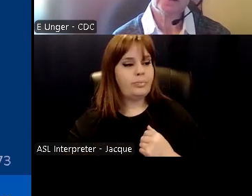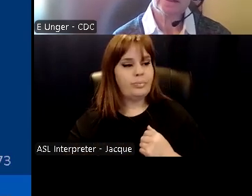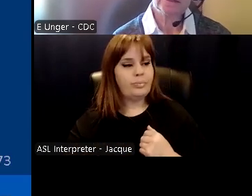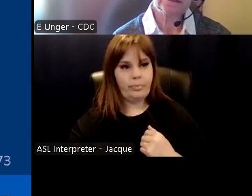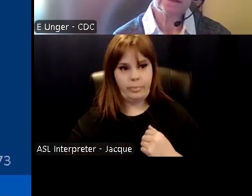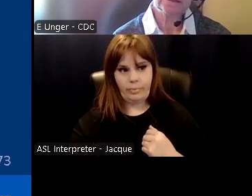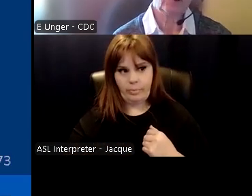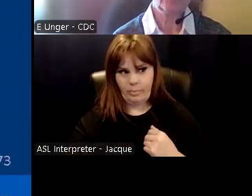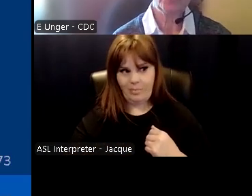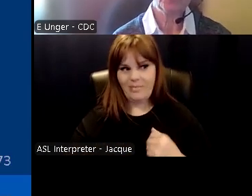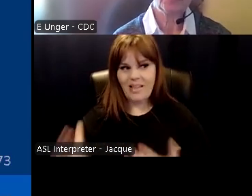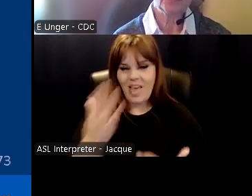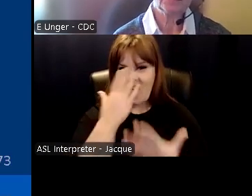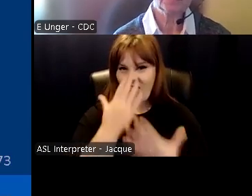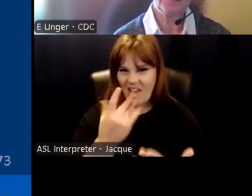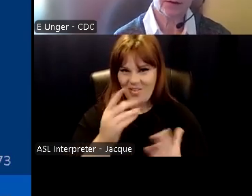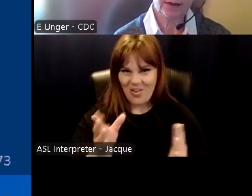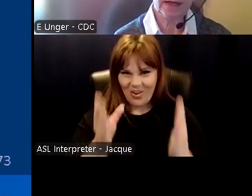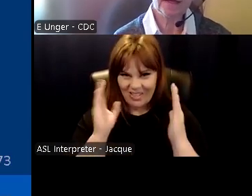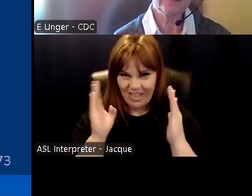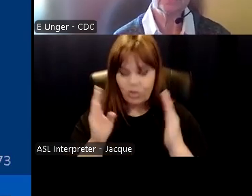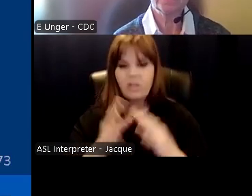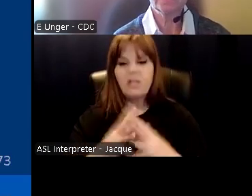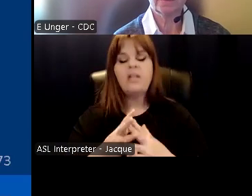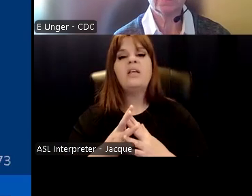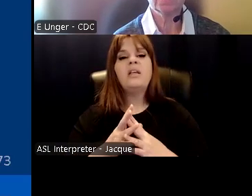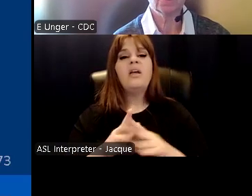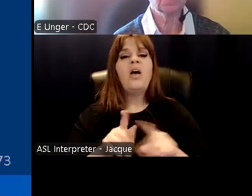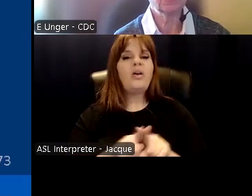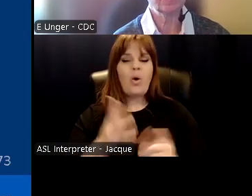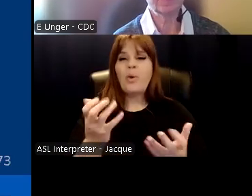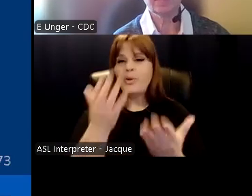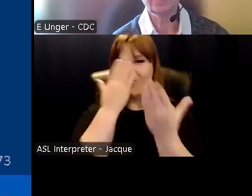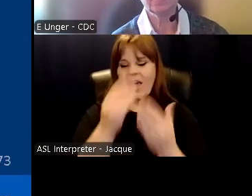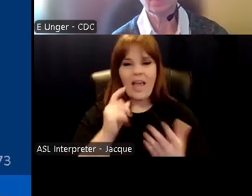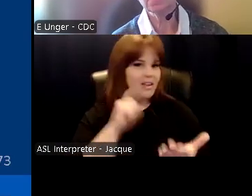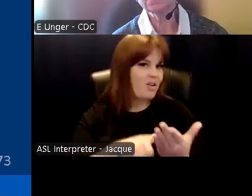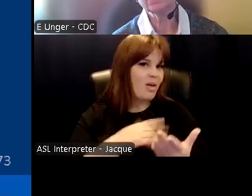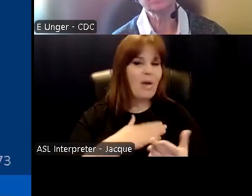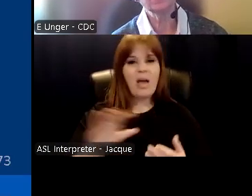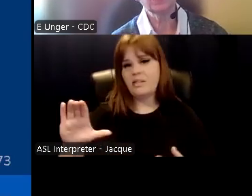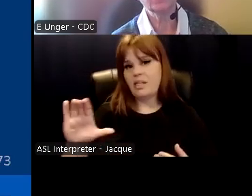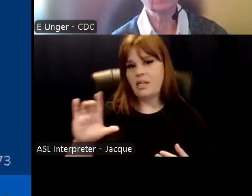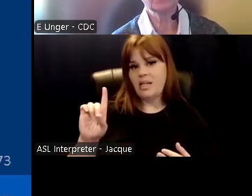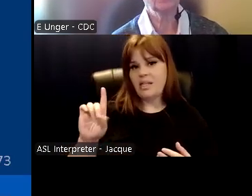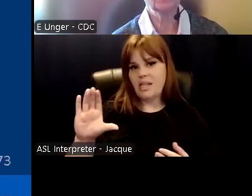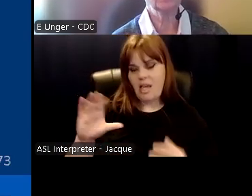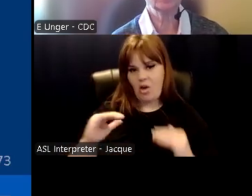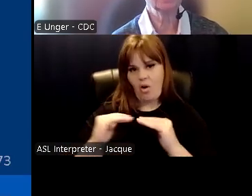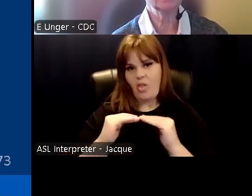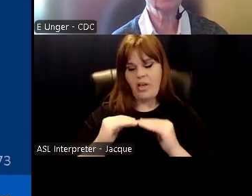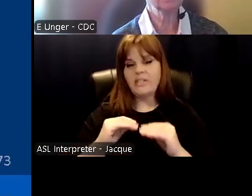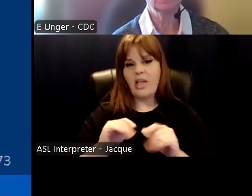I would like to thank you for your attention, and I would like to thank and acknowledge my CDC colleagues in the chronic viral